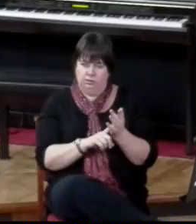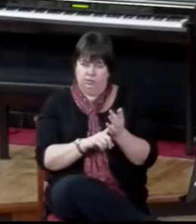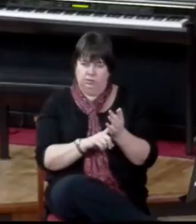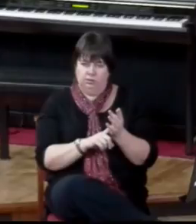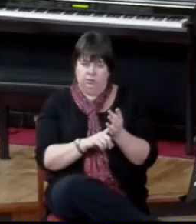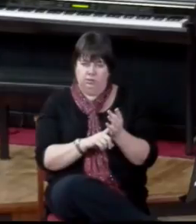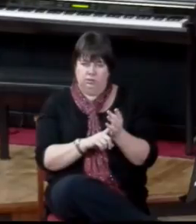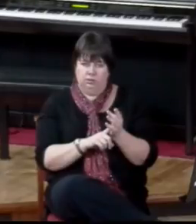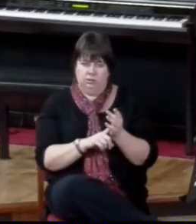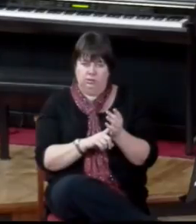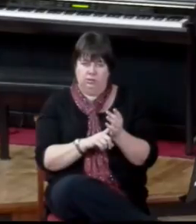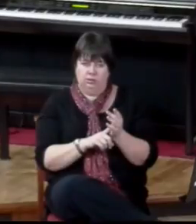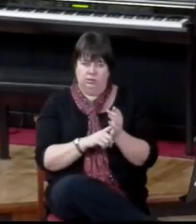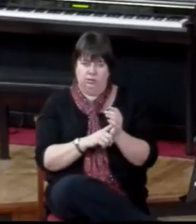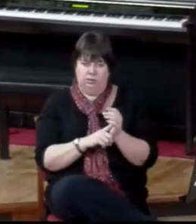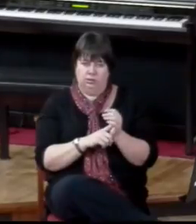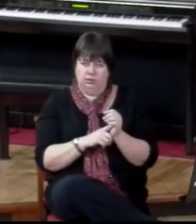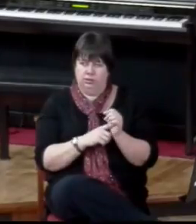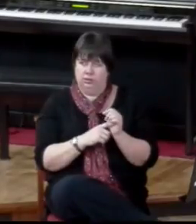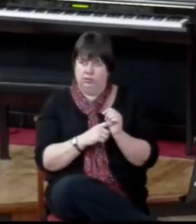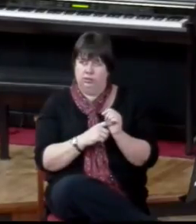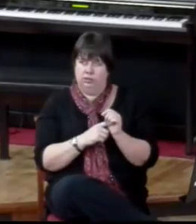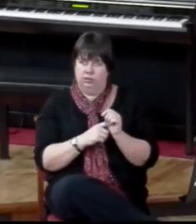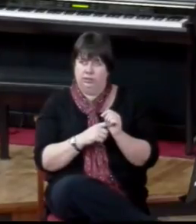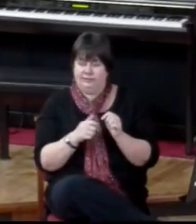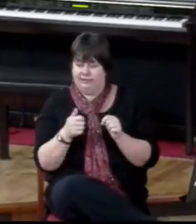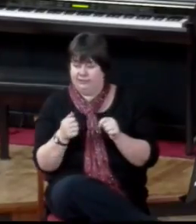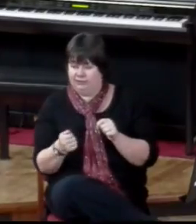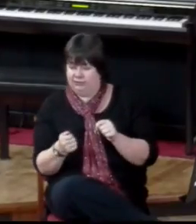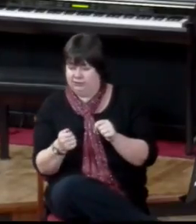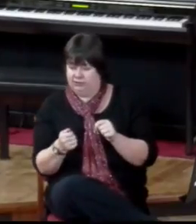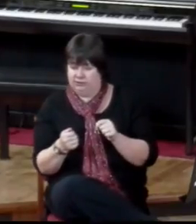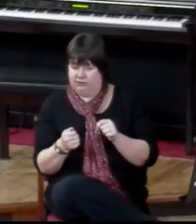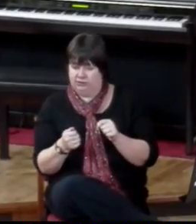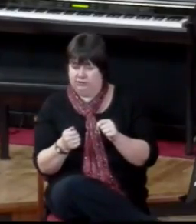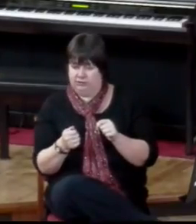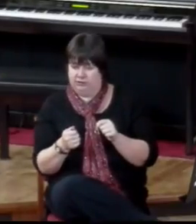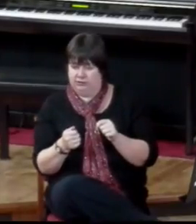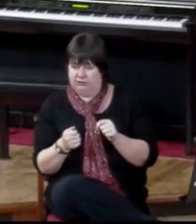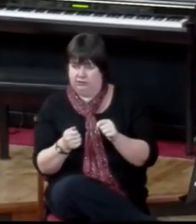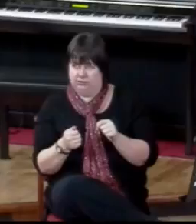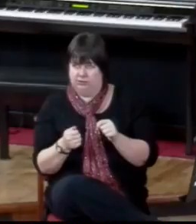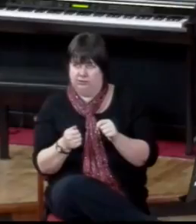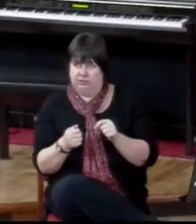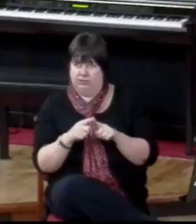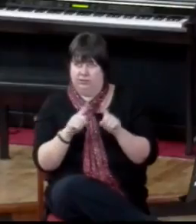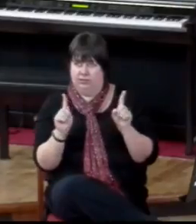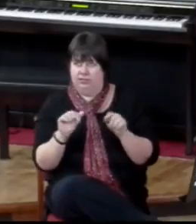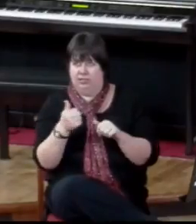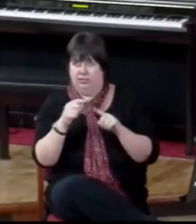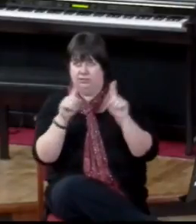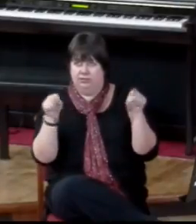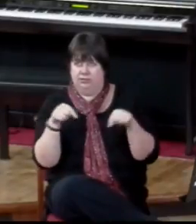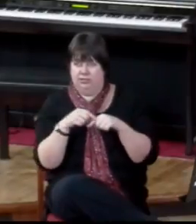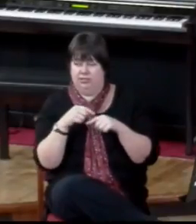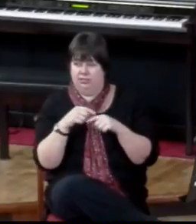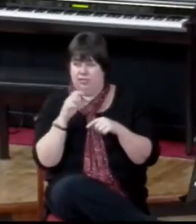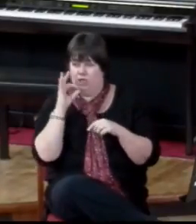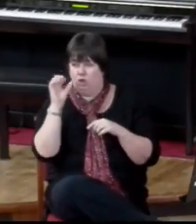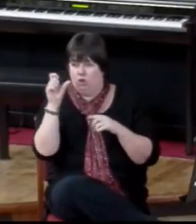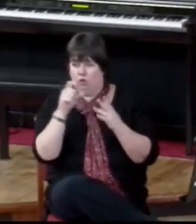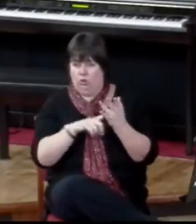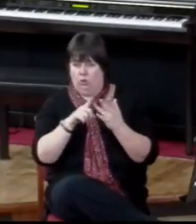I'm going to have to get a hammer for this, I think, Colin. You press the next one, please. Thanks, Lauren. It makes it sound as if Paul was a wee bit